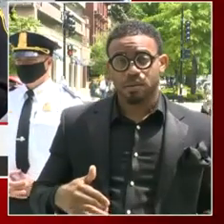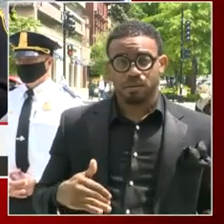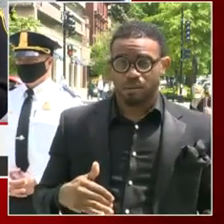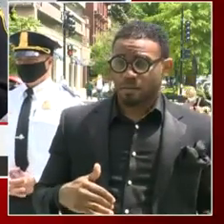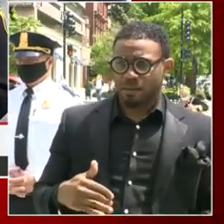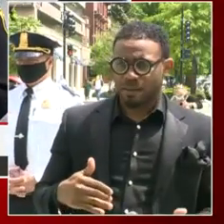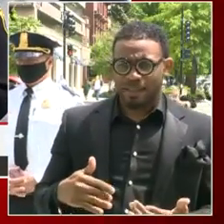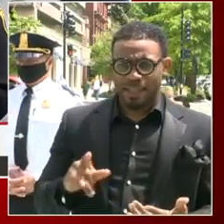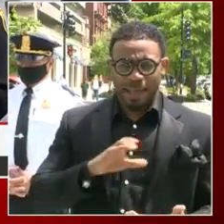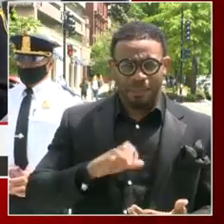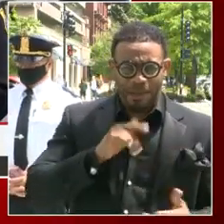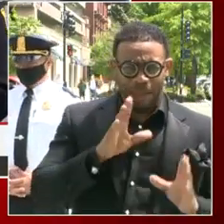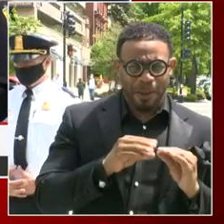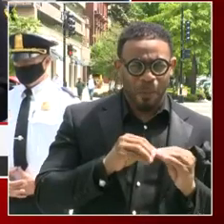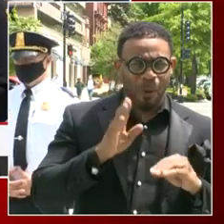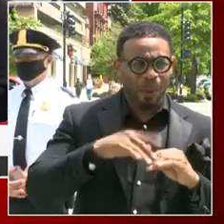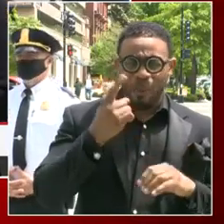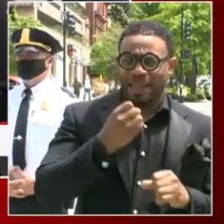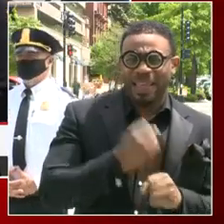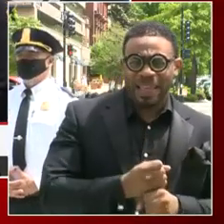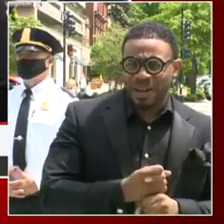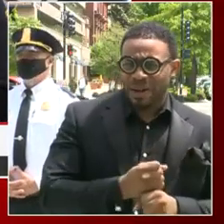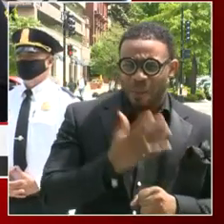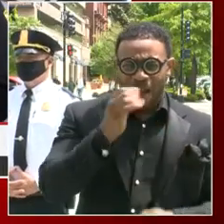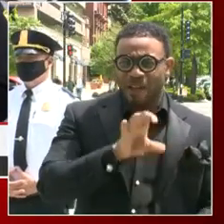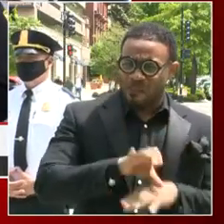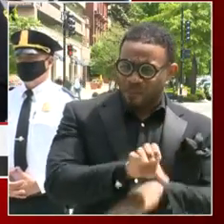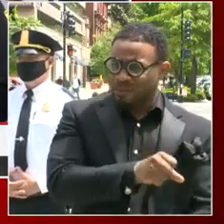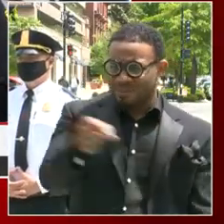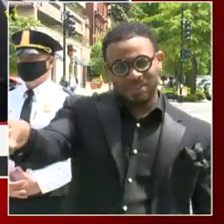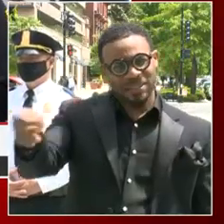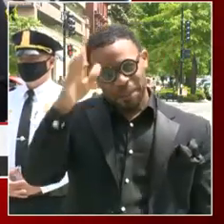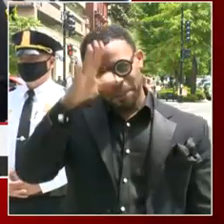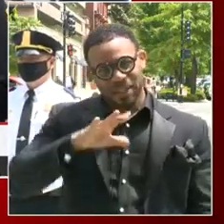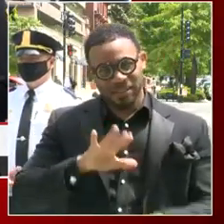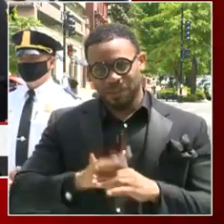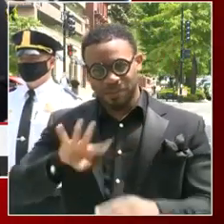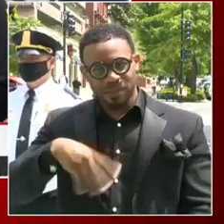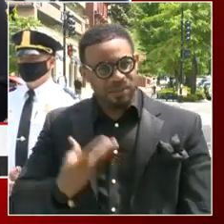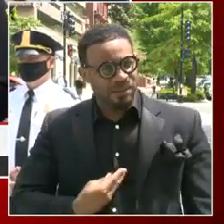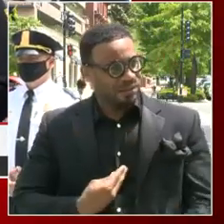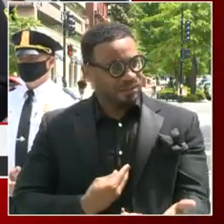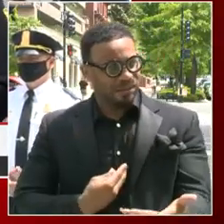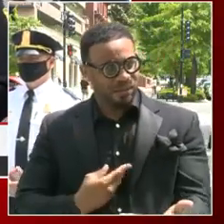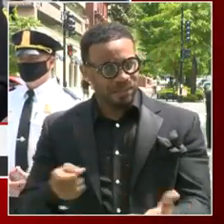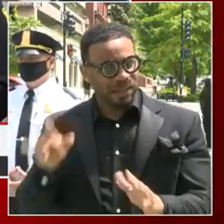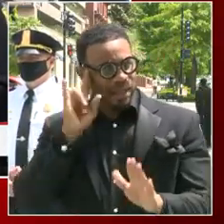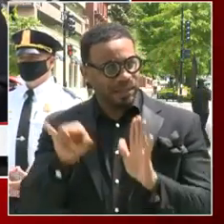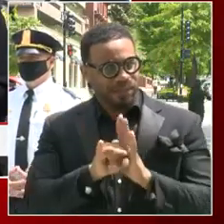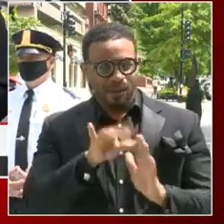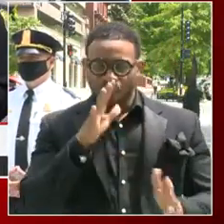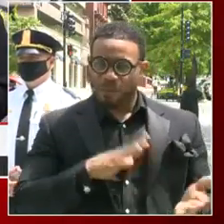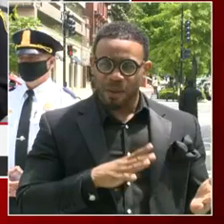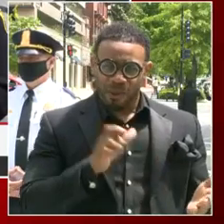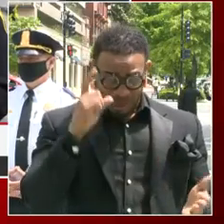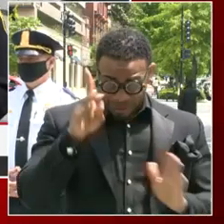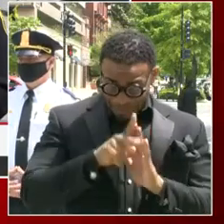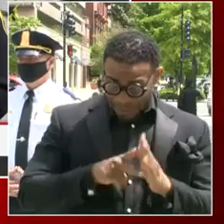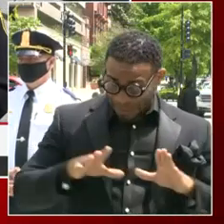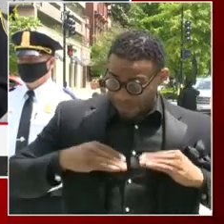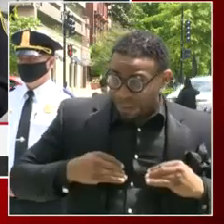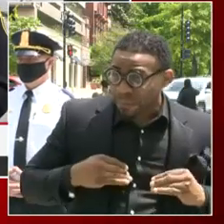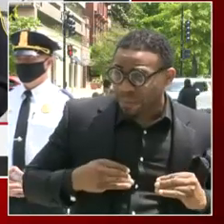that committee has not met in more than a year? I mean, can you provide any details on what's going on there, and if you think this policy